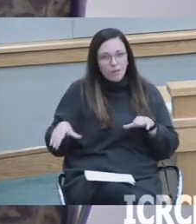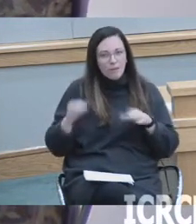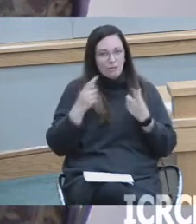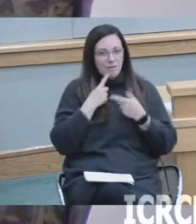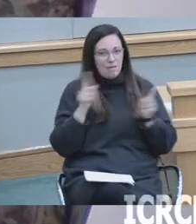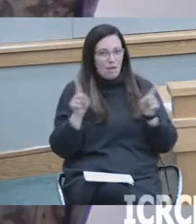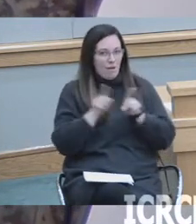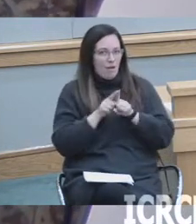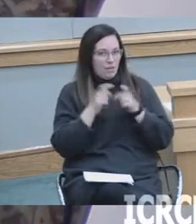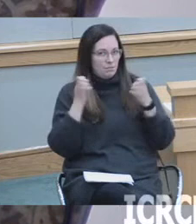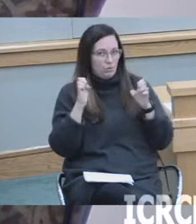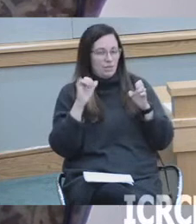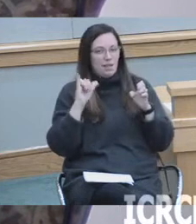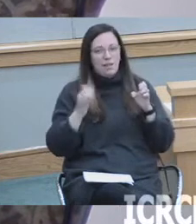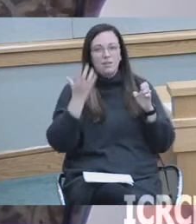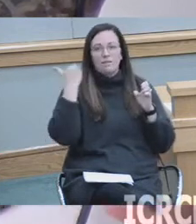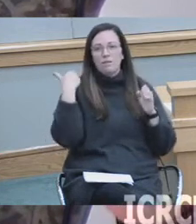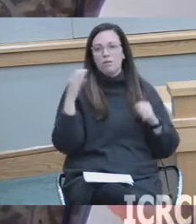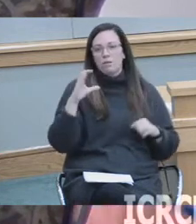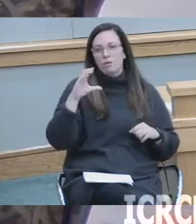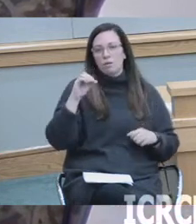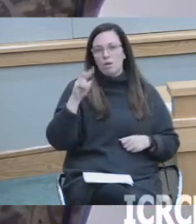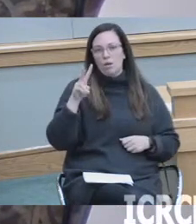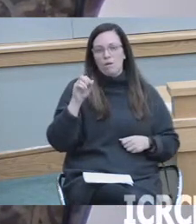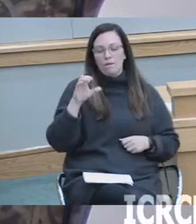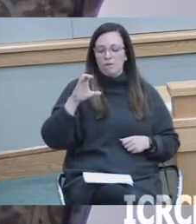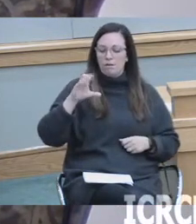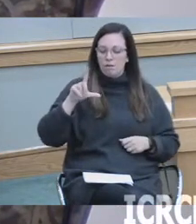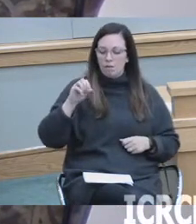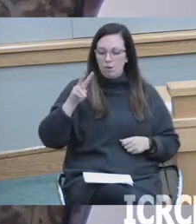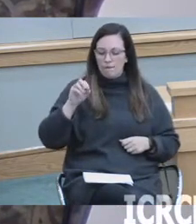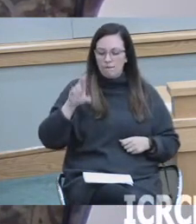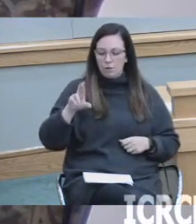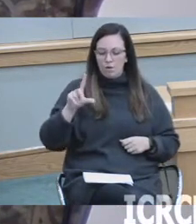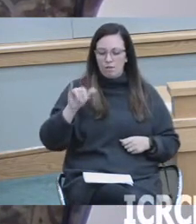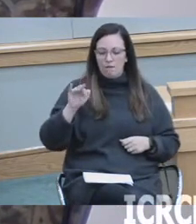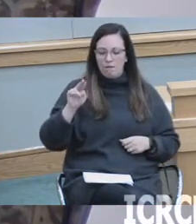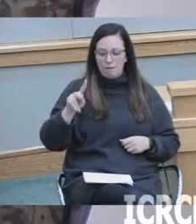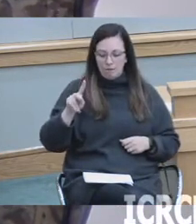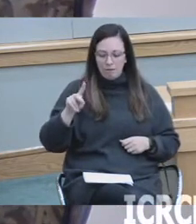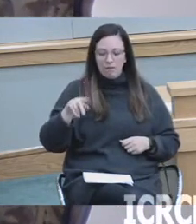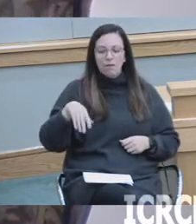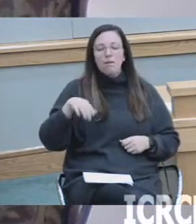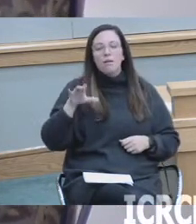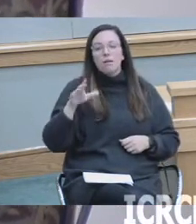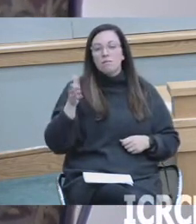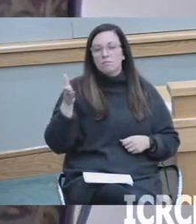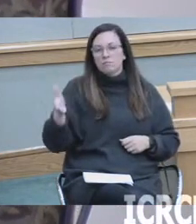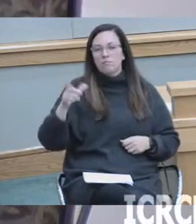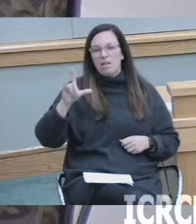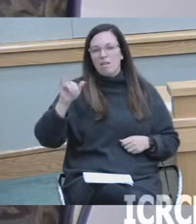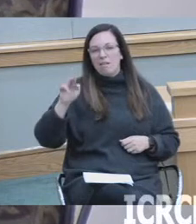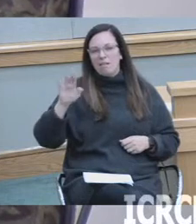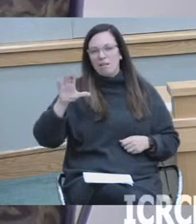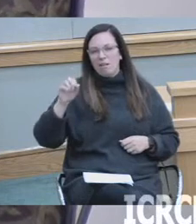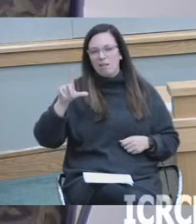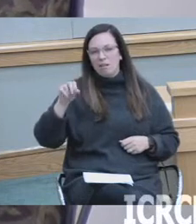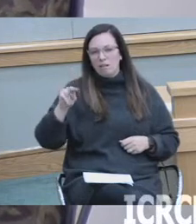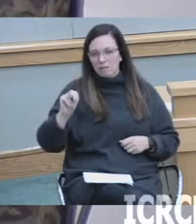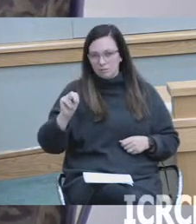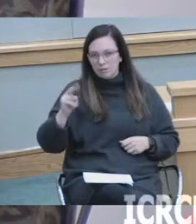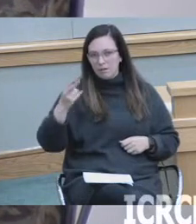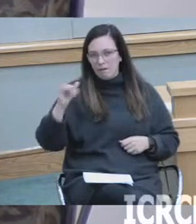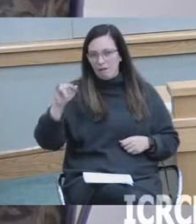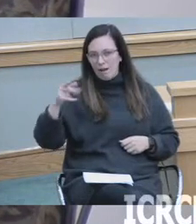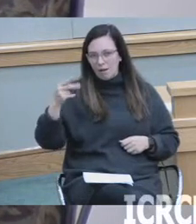the former Cloverleaf over by Lincoln Heights that we're seeking to acquire. May I have a motion to